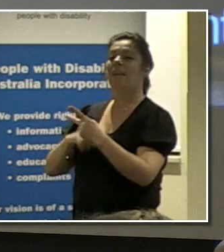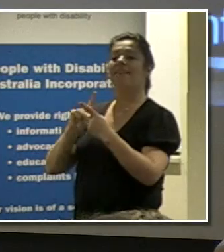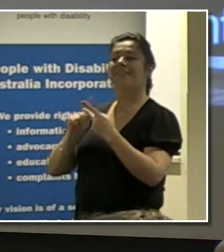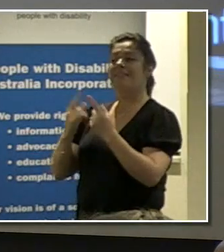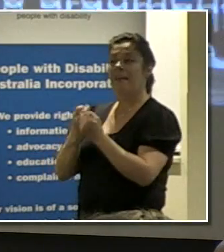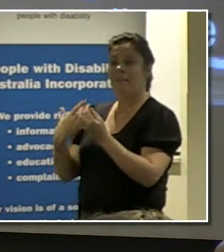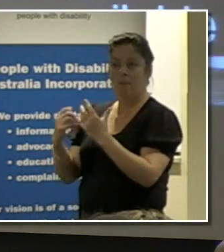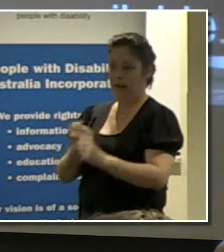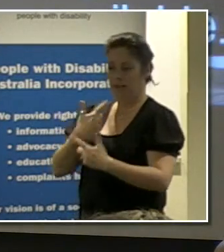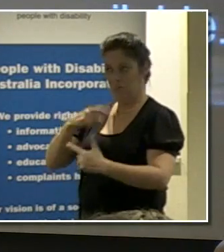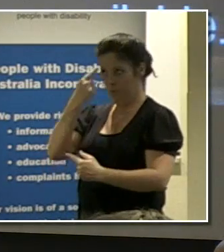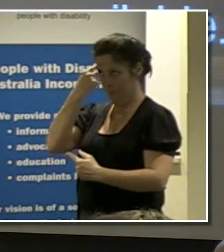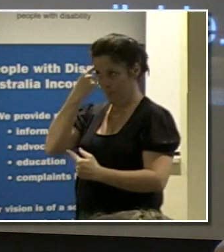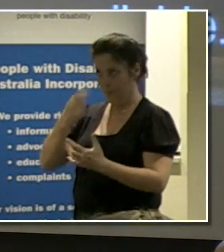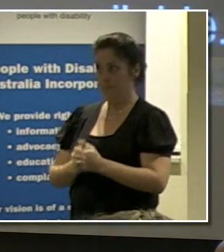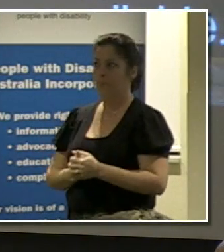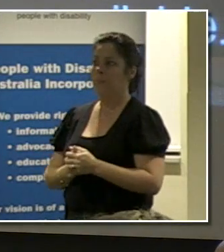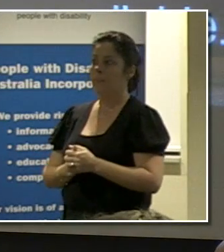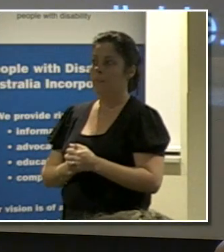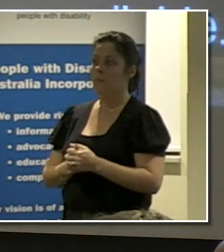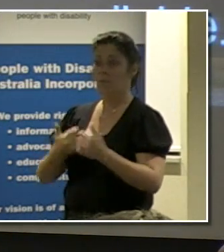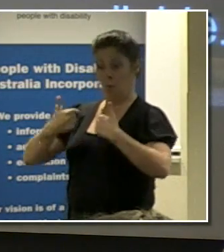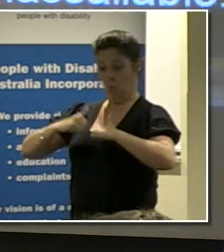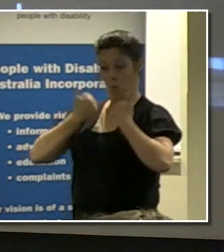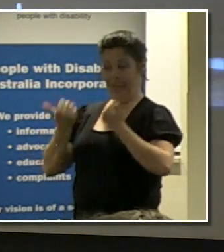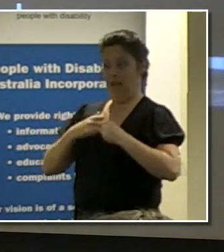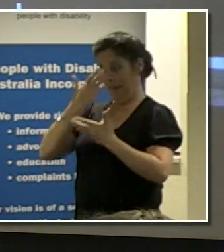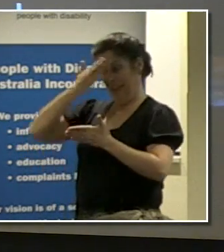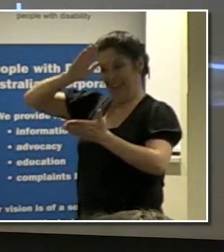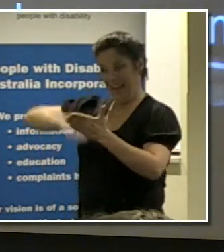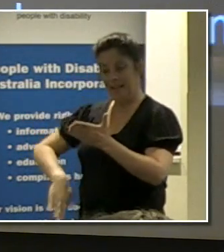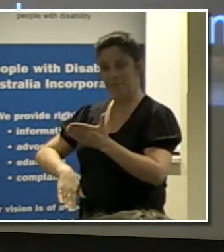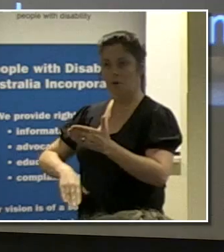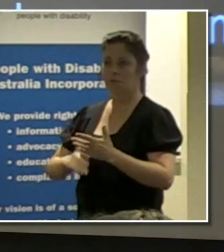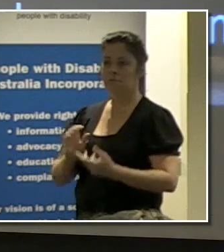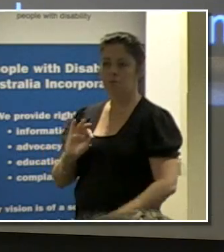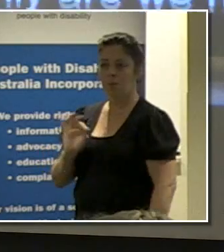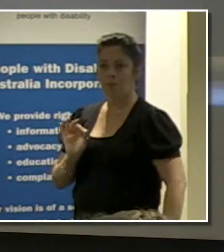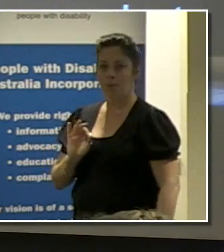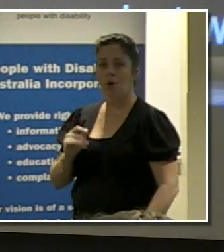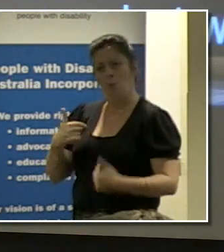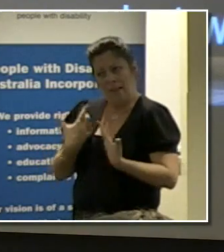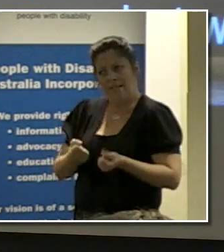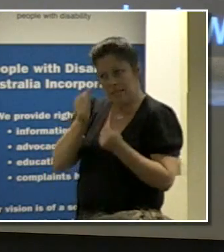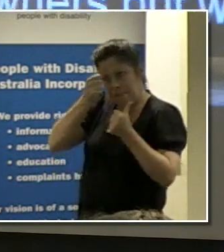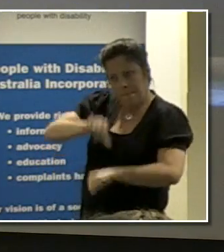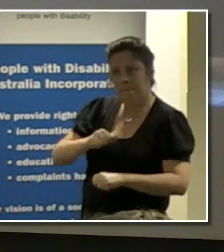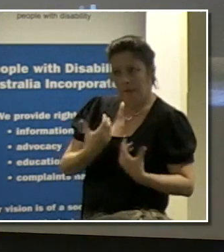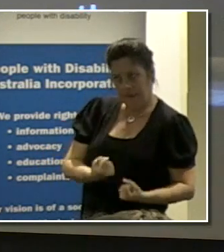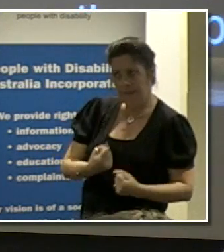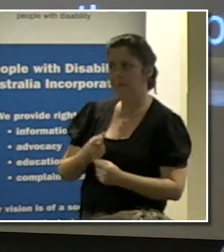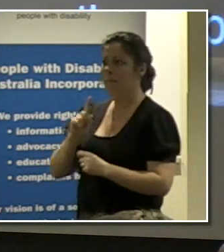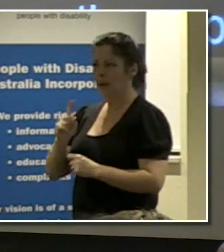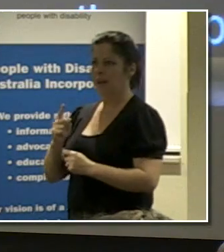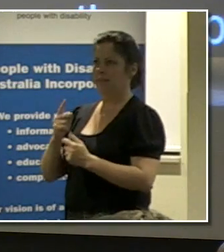only we're not the owners, we're not even necessarily the experts. We bring some expertise to bear, but I say in relation to